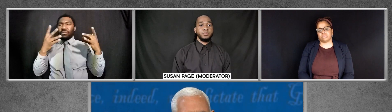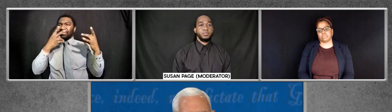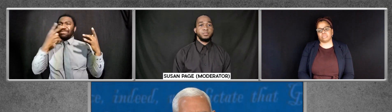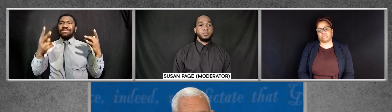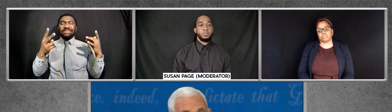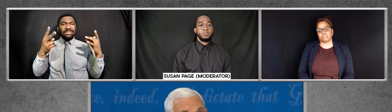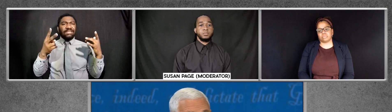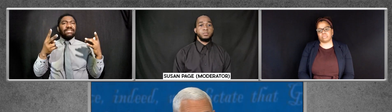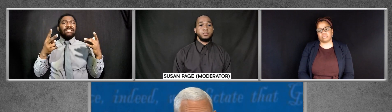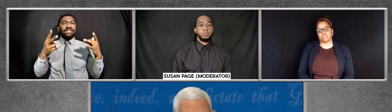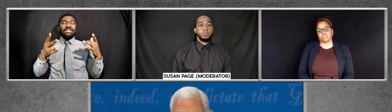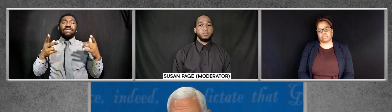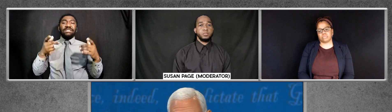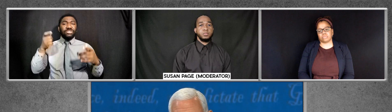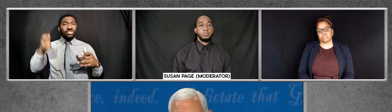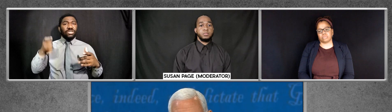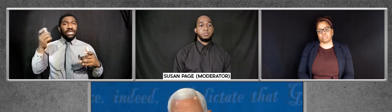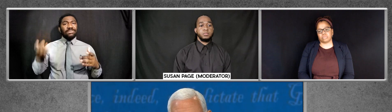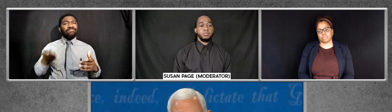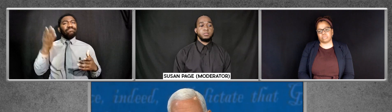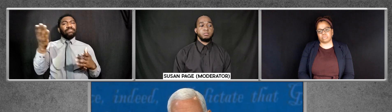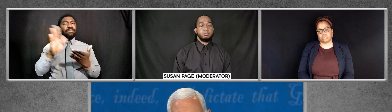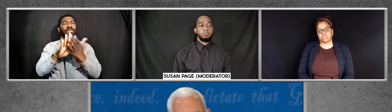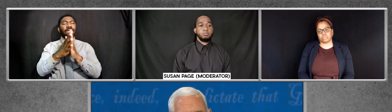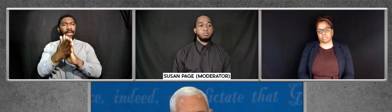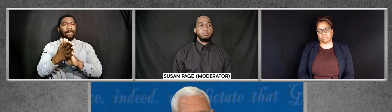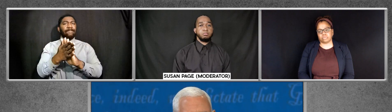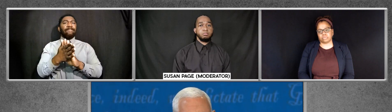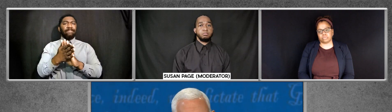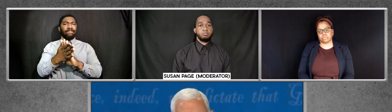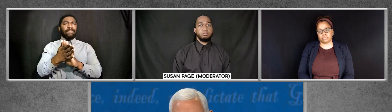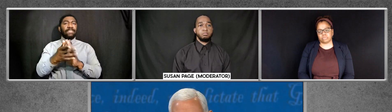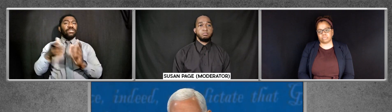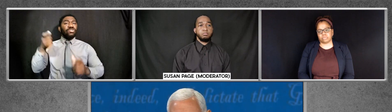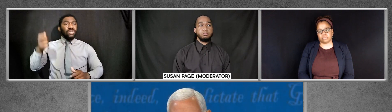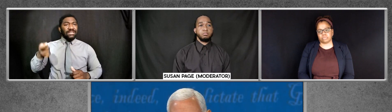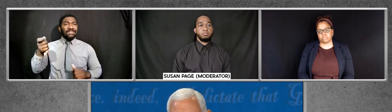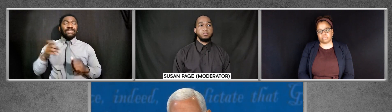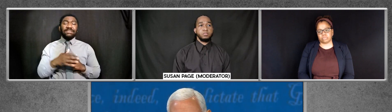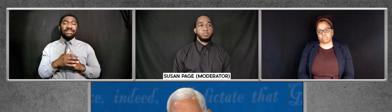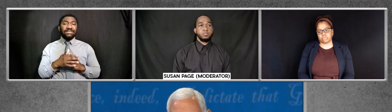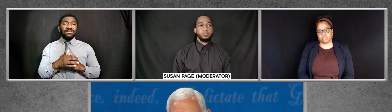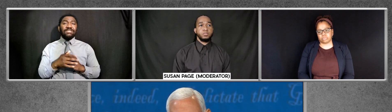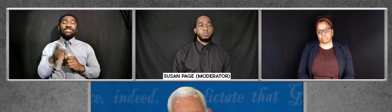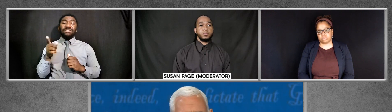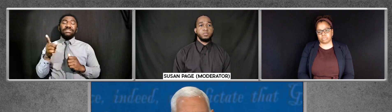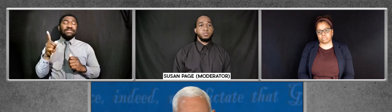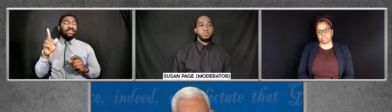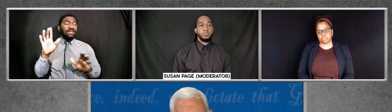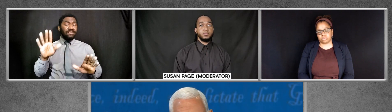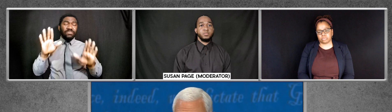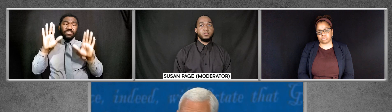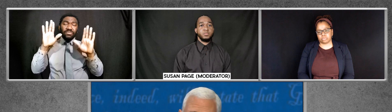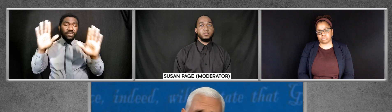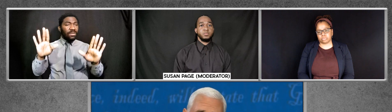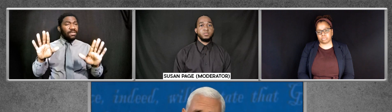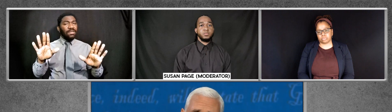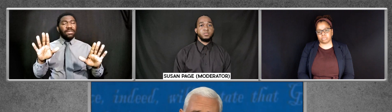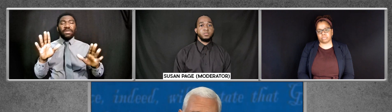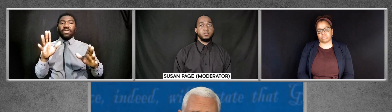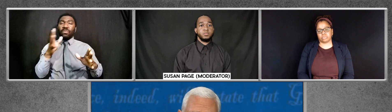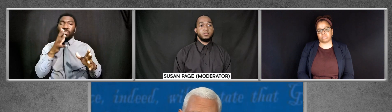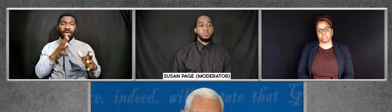Barrett become Justice Amy Coney Barrett. She's a brilliant woman, and she will bring a lifetime of experience and